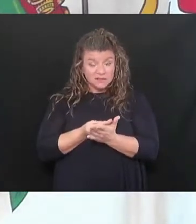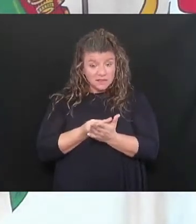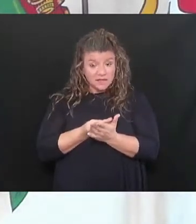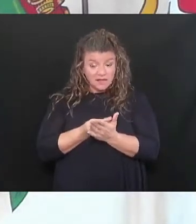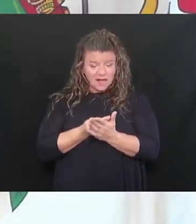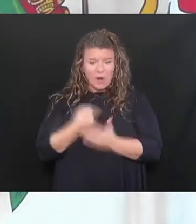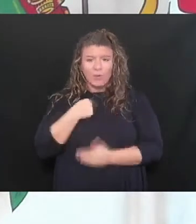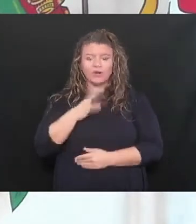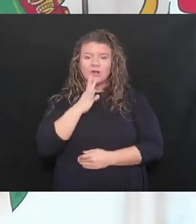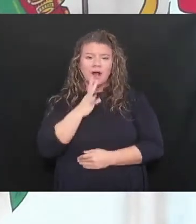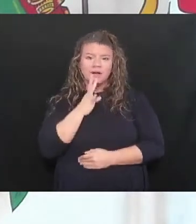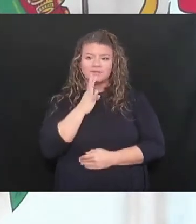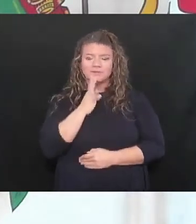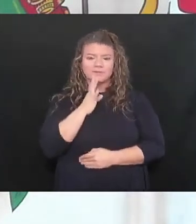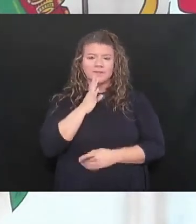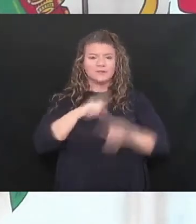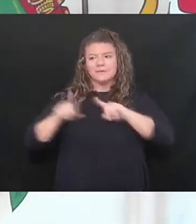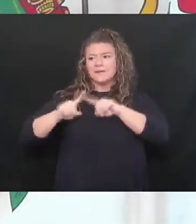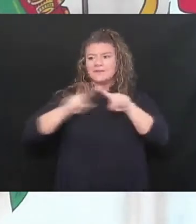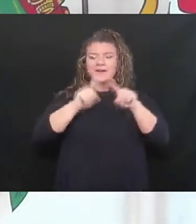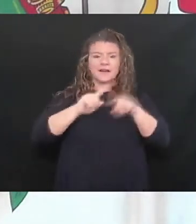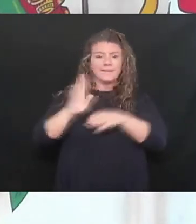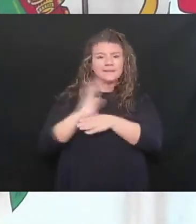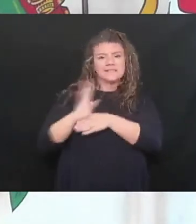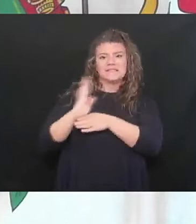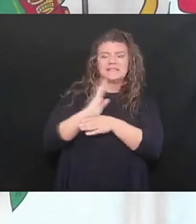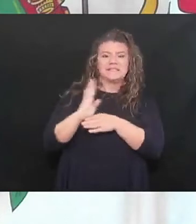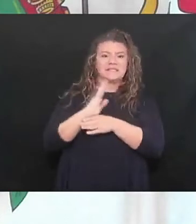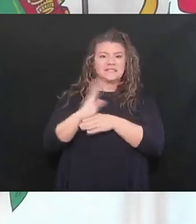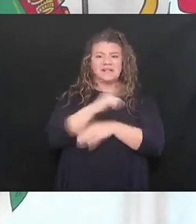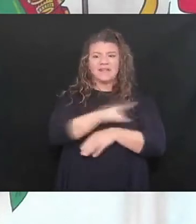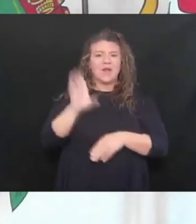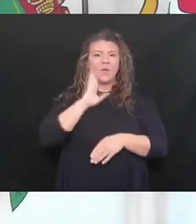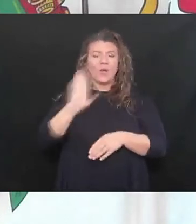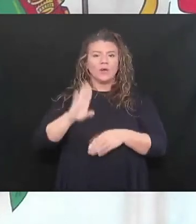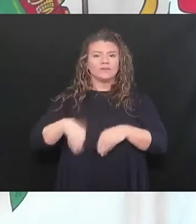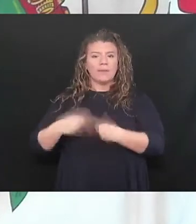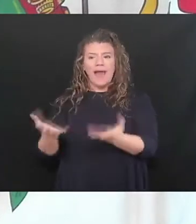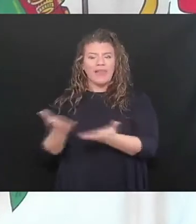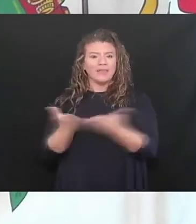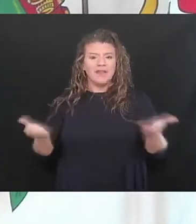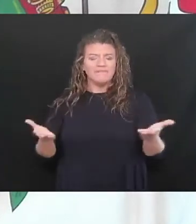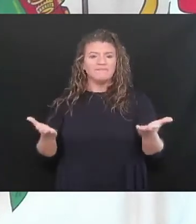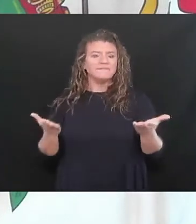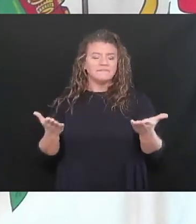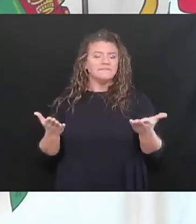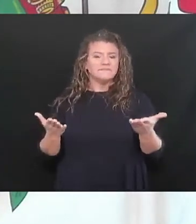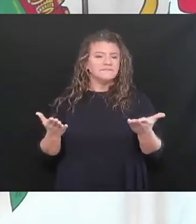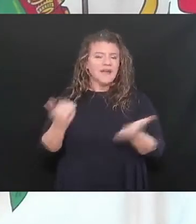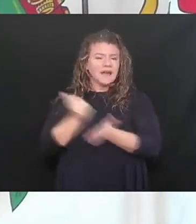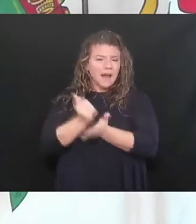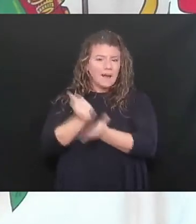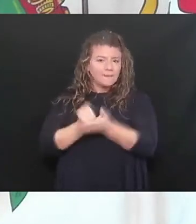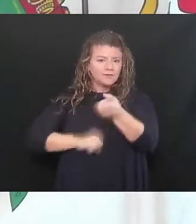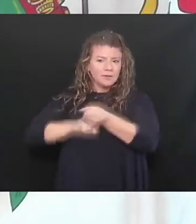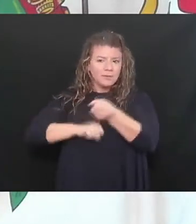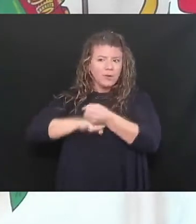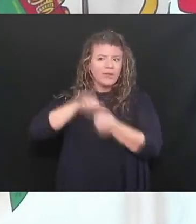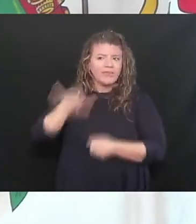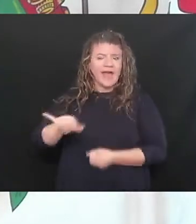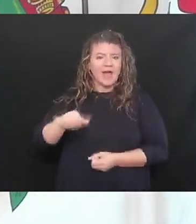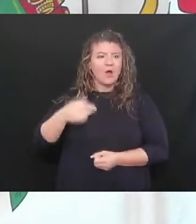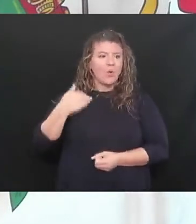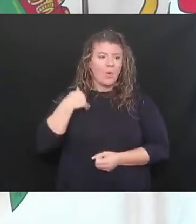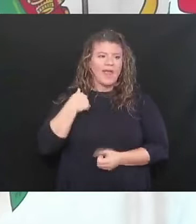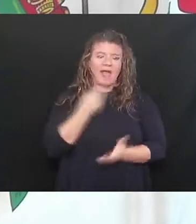and we're talking to all kinds of different businesses, you know, that are going to supply the stuff, and so you know, we've got